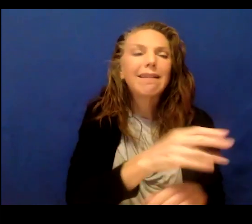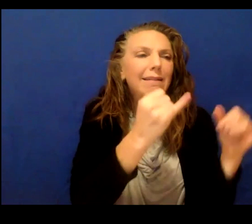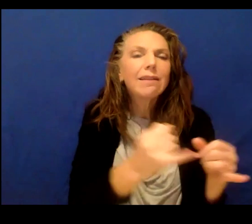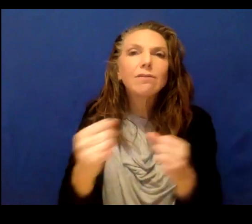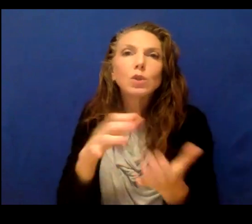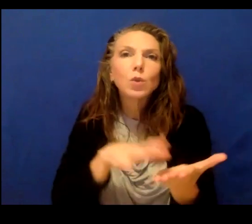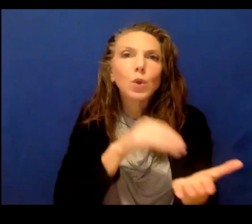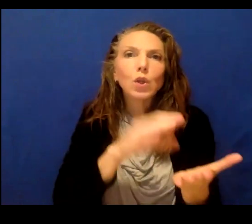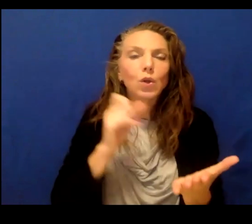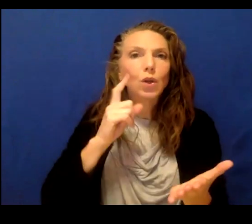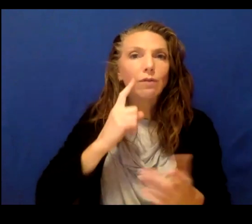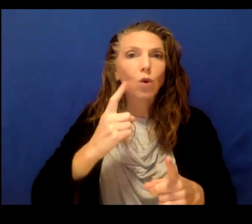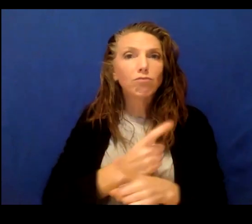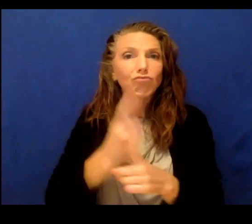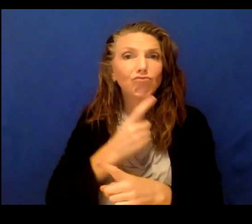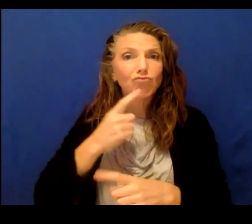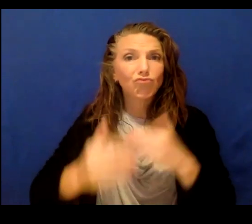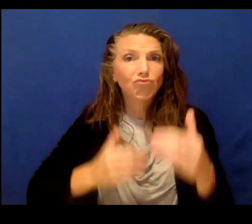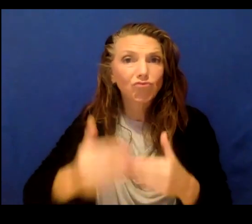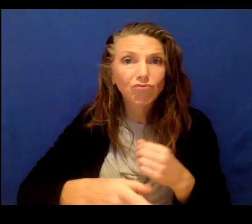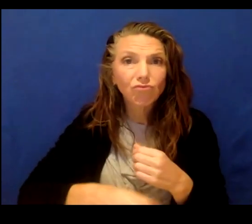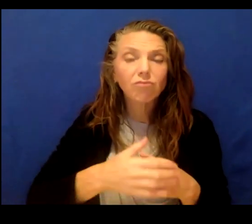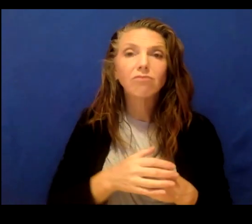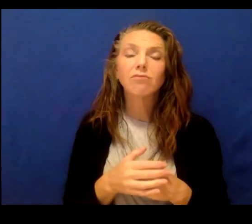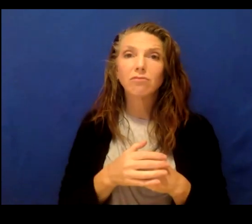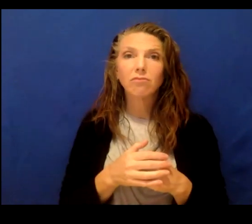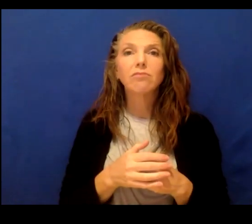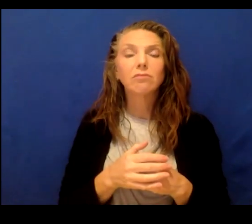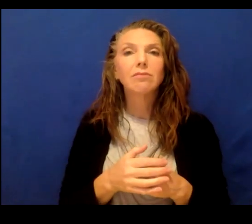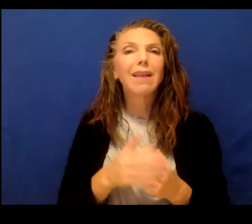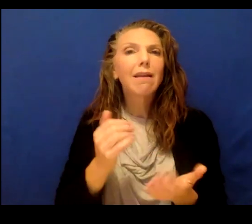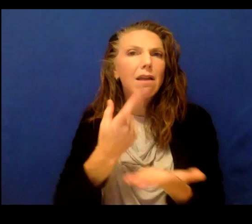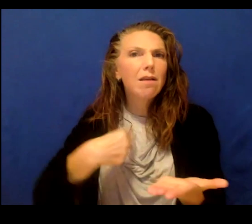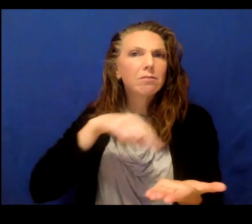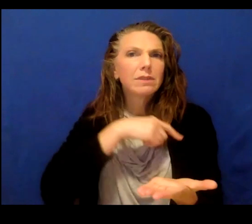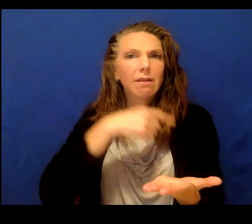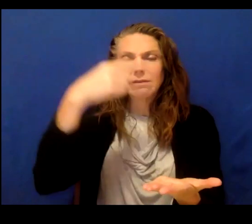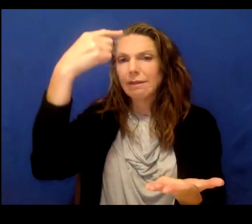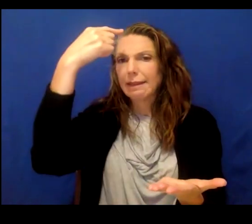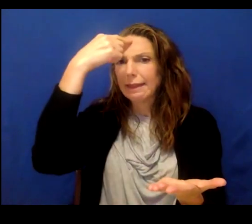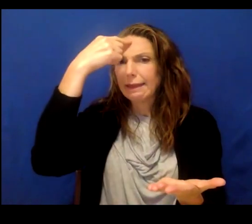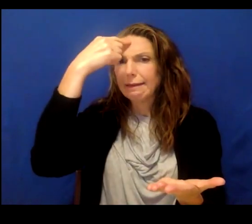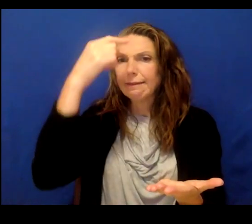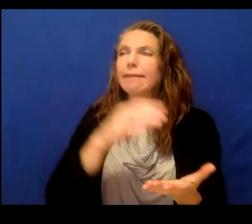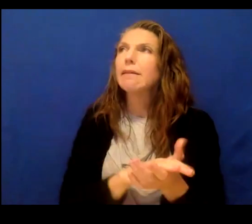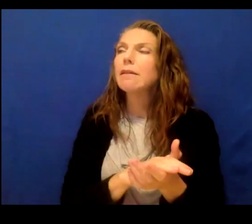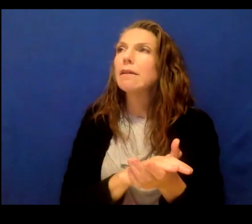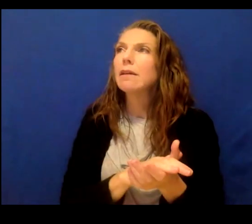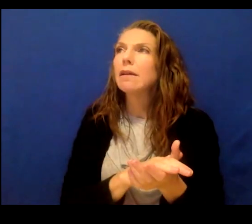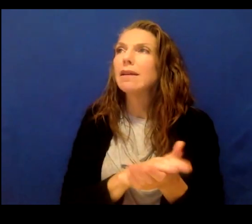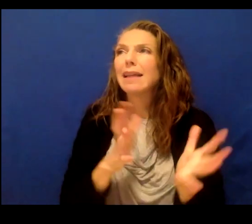into routines. It also helps us think very, systematically and like